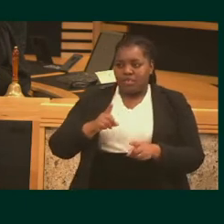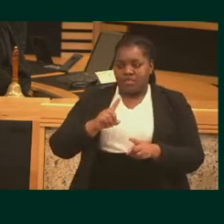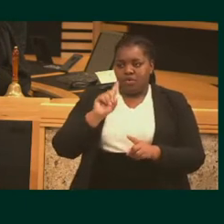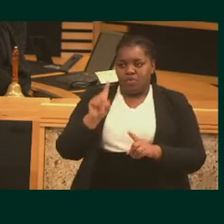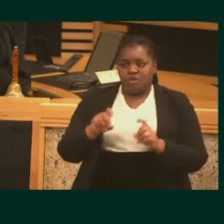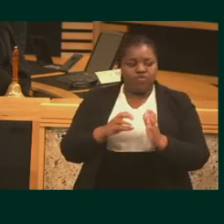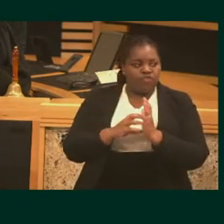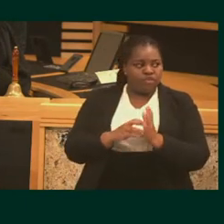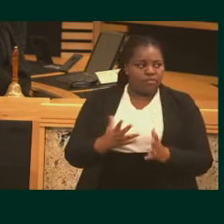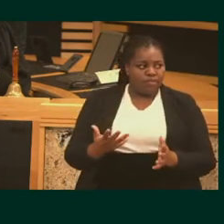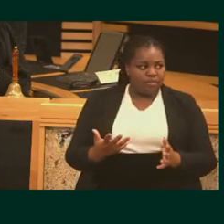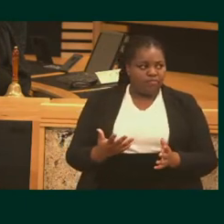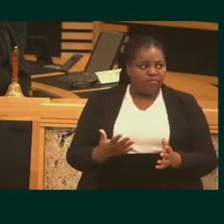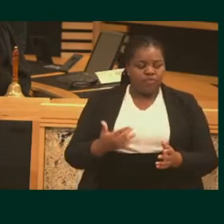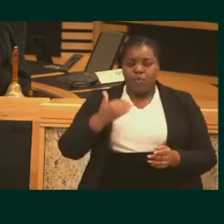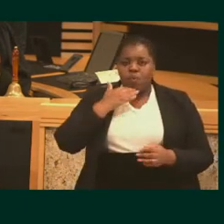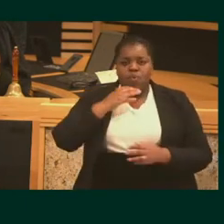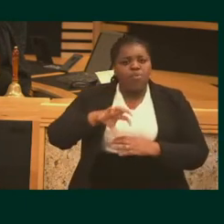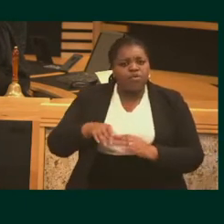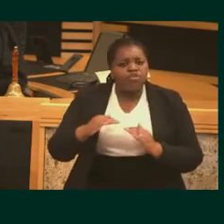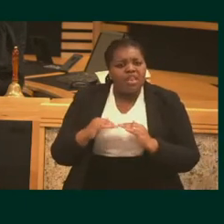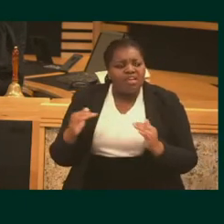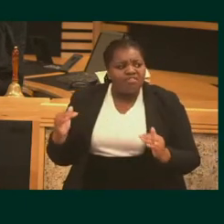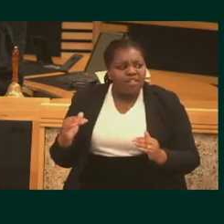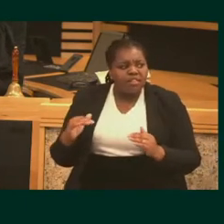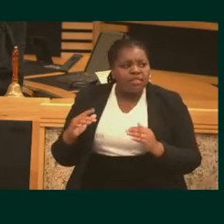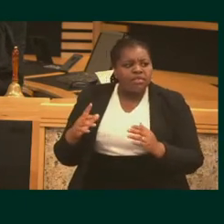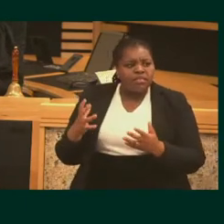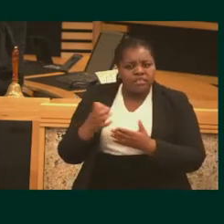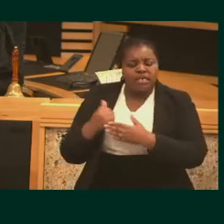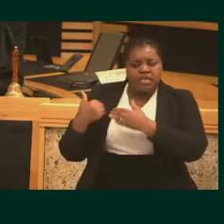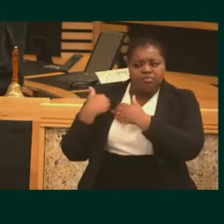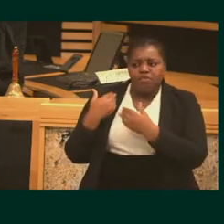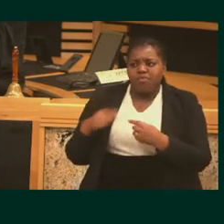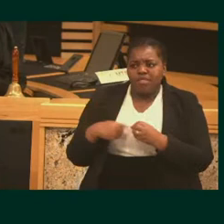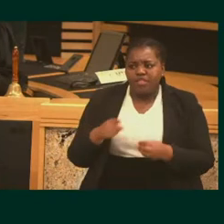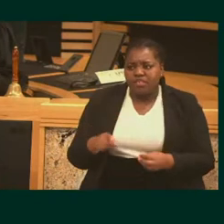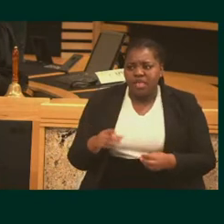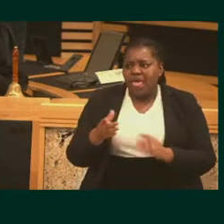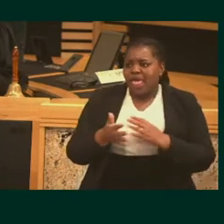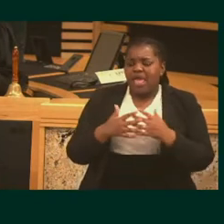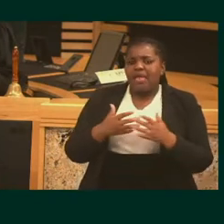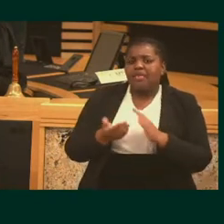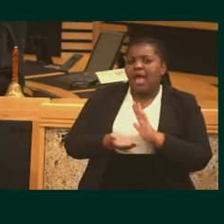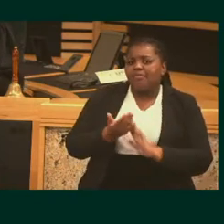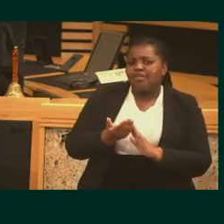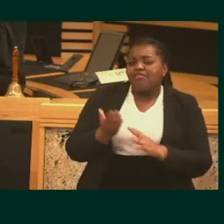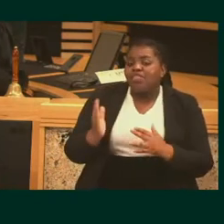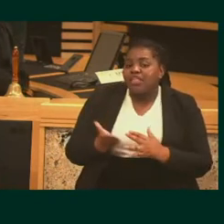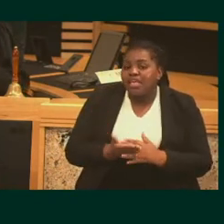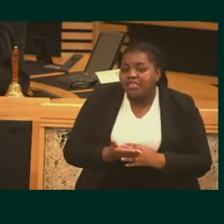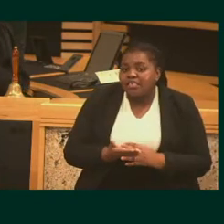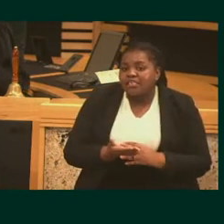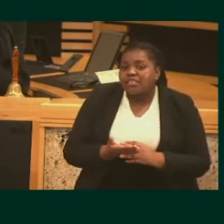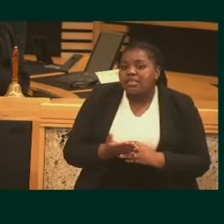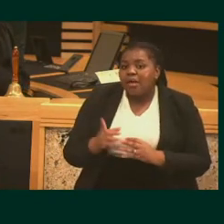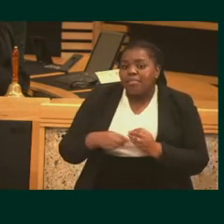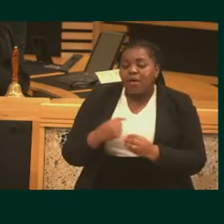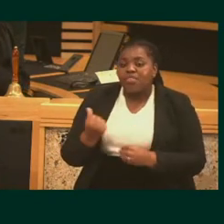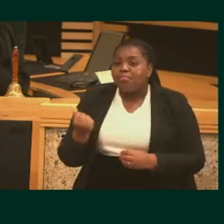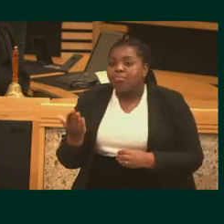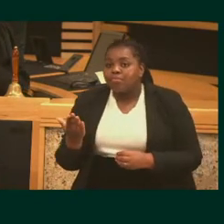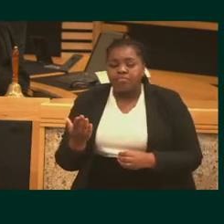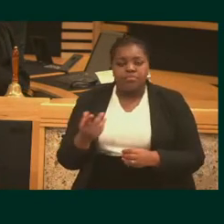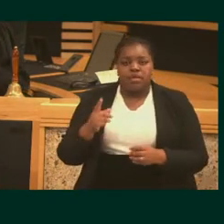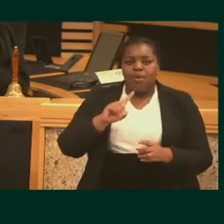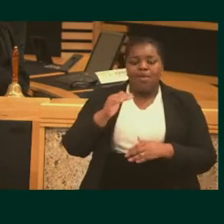for example who at a provincial level is taking charge of this matter are there any updates on the cases cited in the petition and what progress